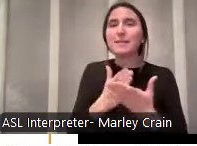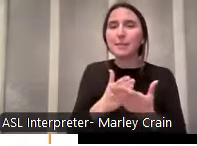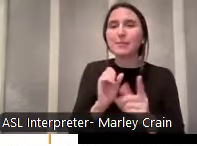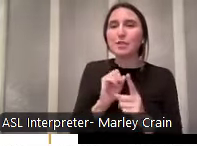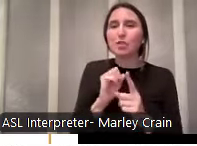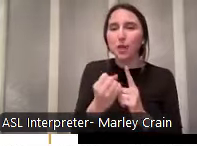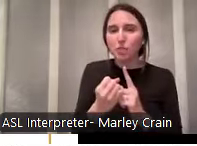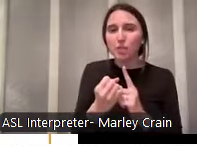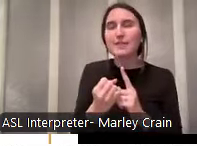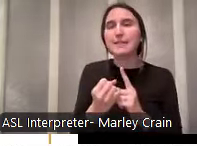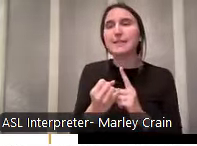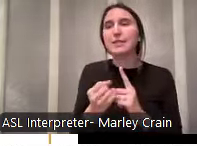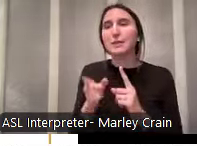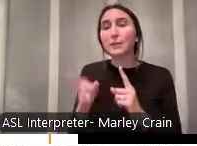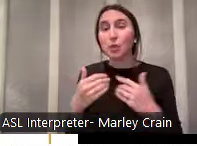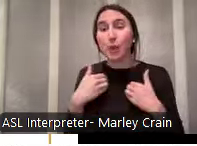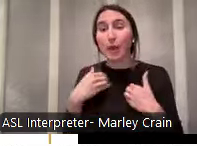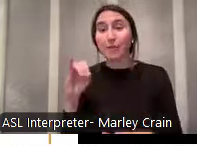a direct,